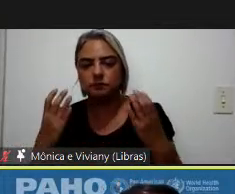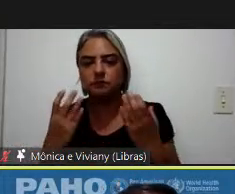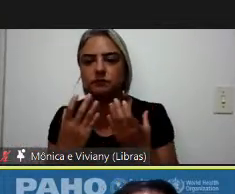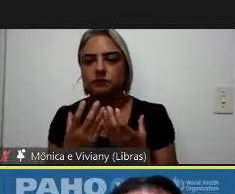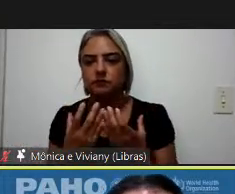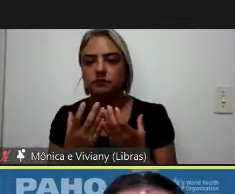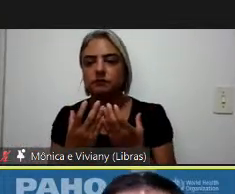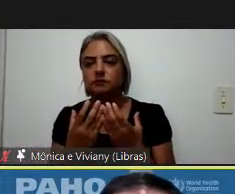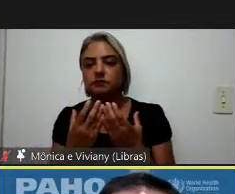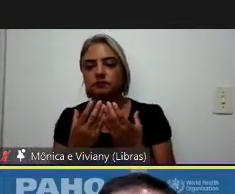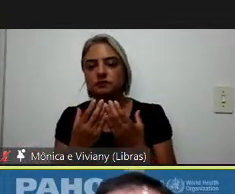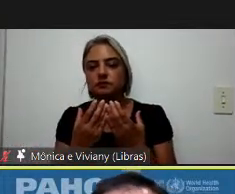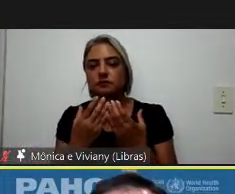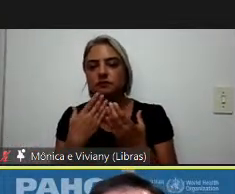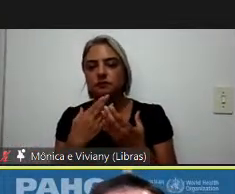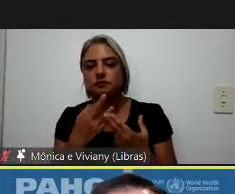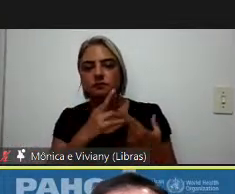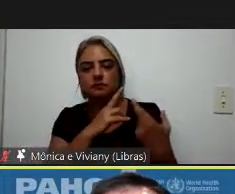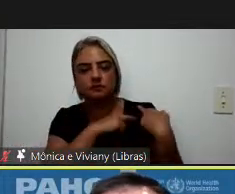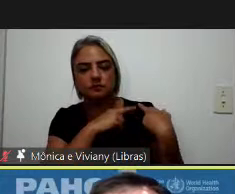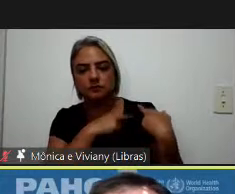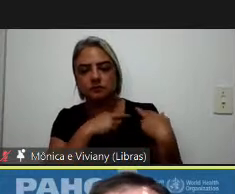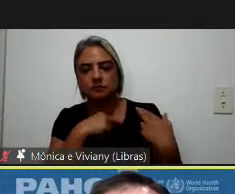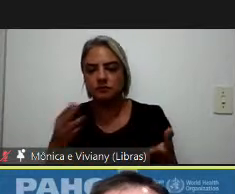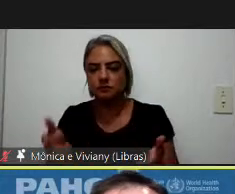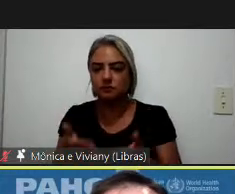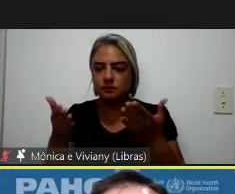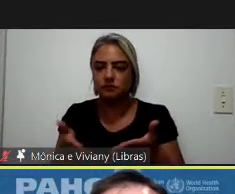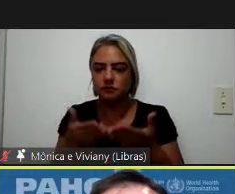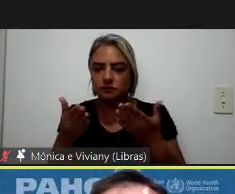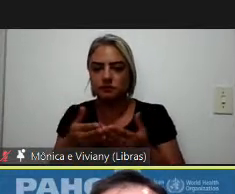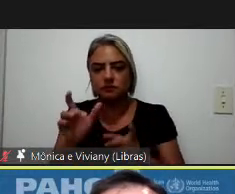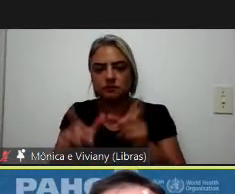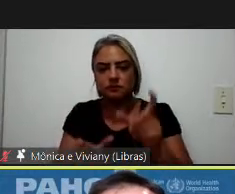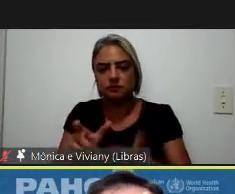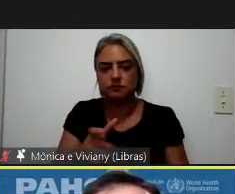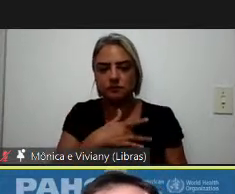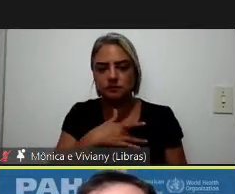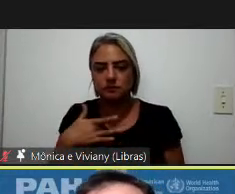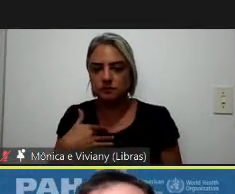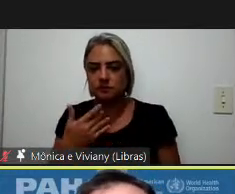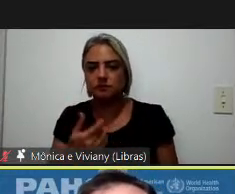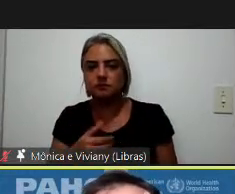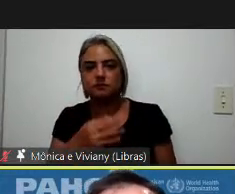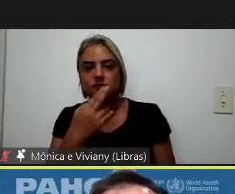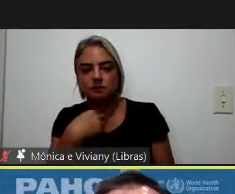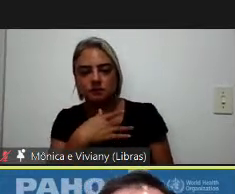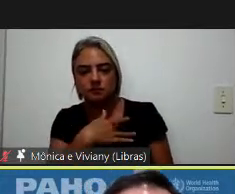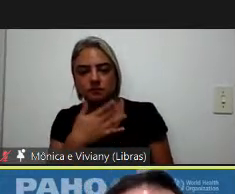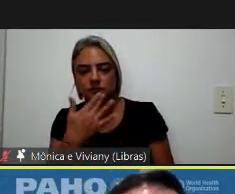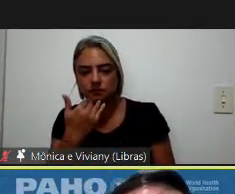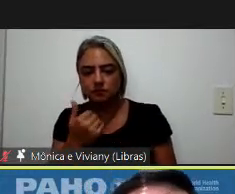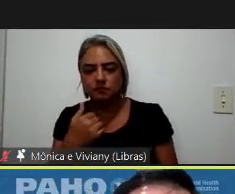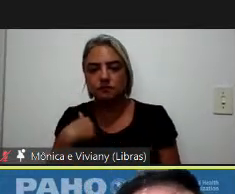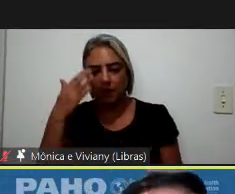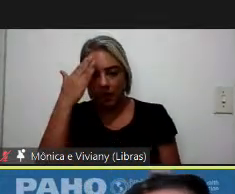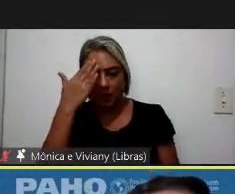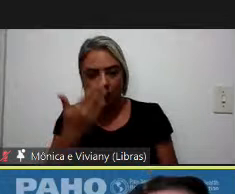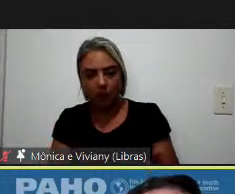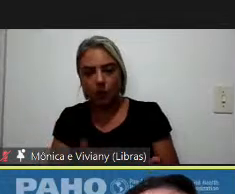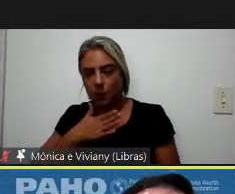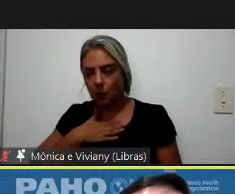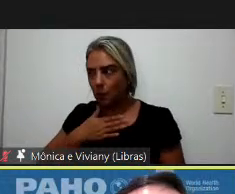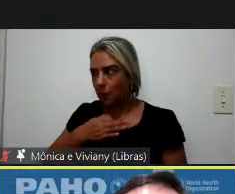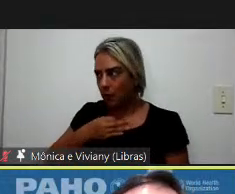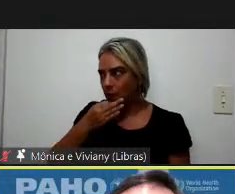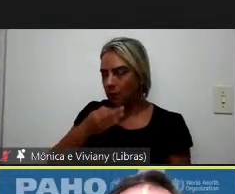the community in terms of co-responsibility of health diets also.